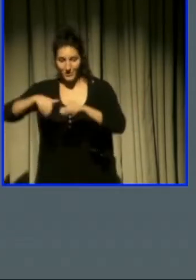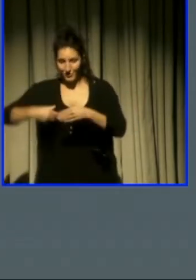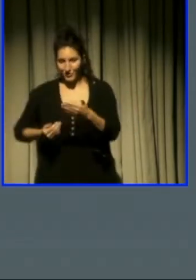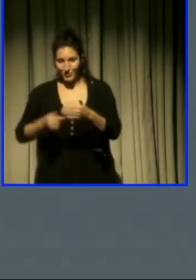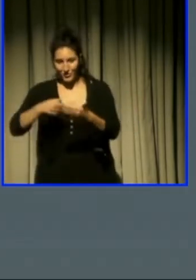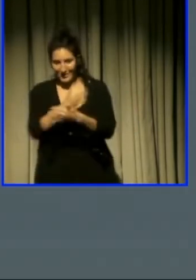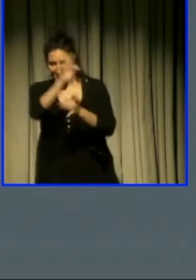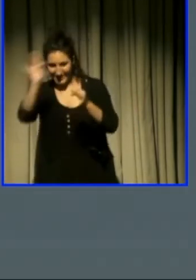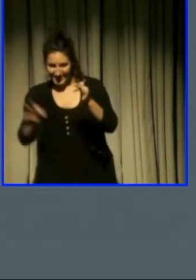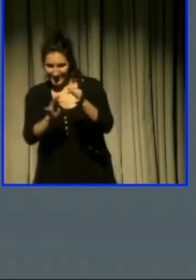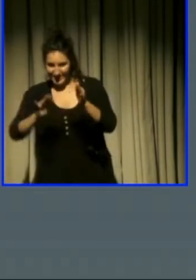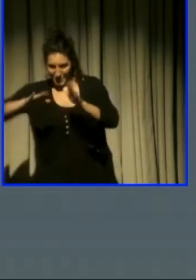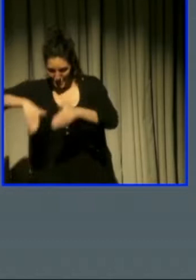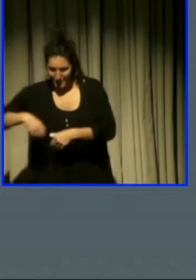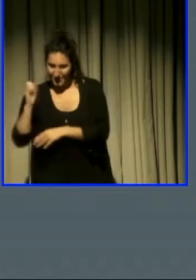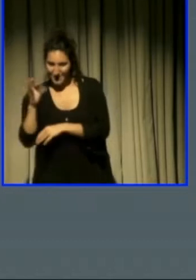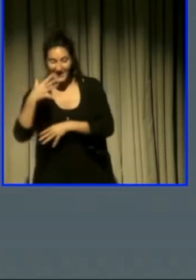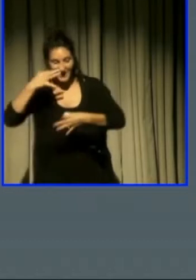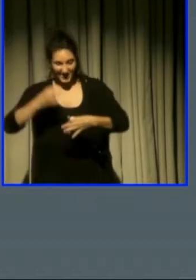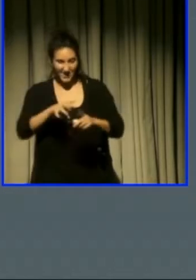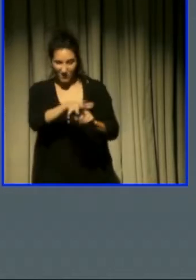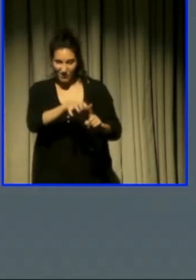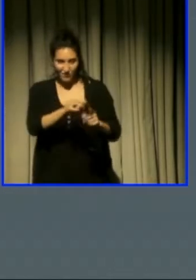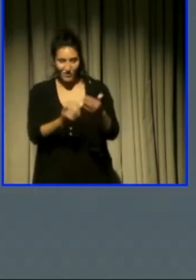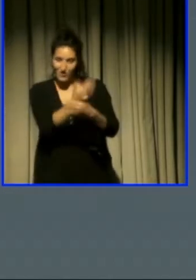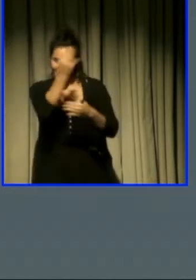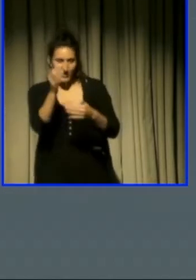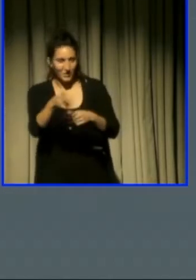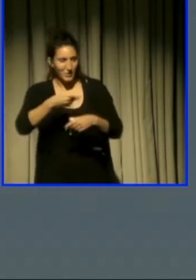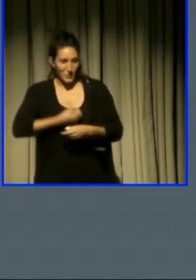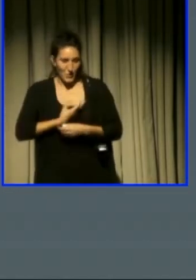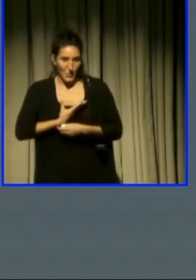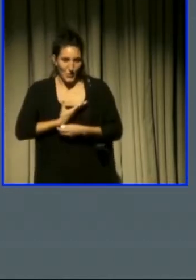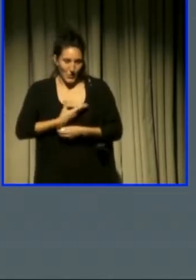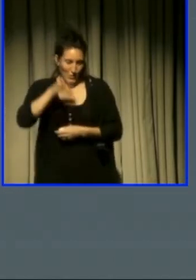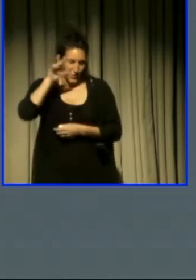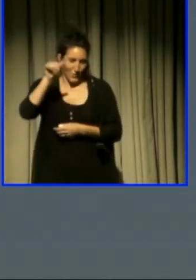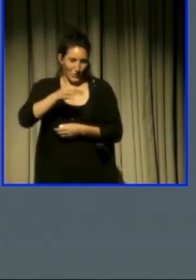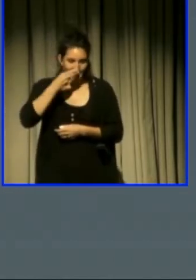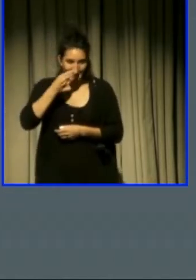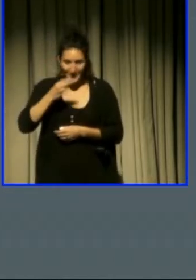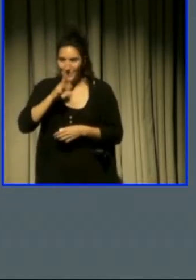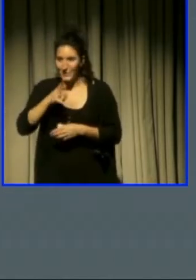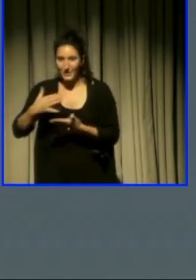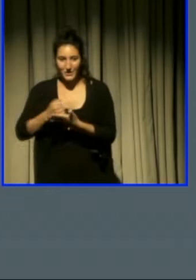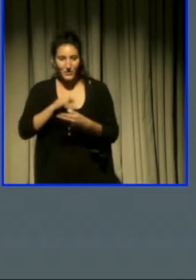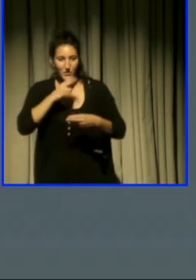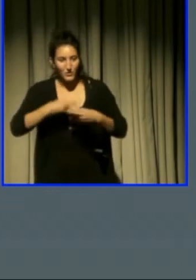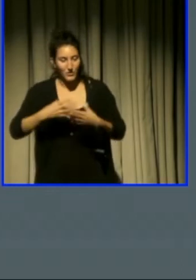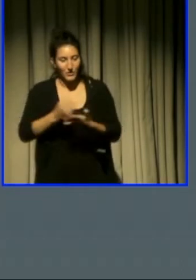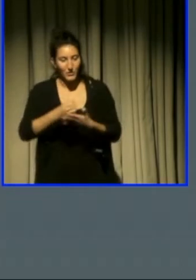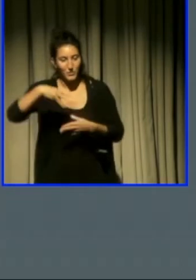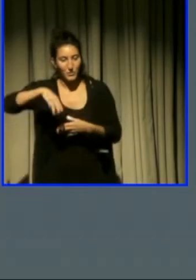day, I will take everyone into the metaverse and be summarizing in the next 20 minutes or so